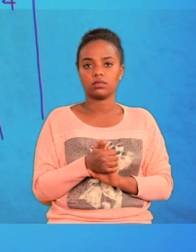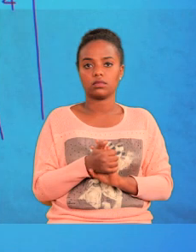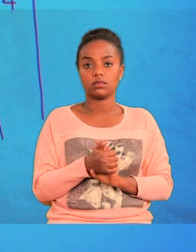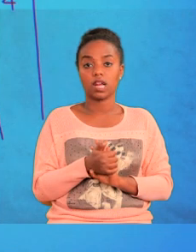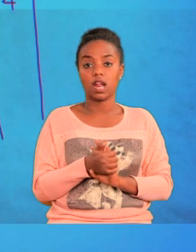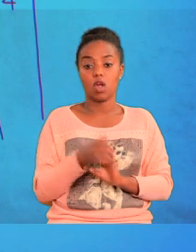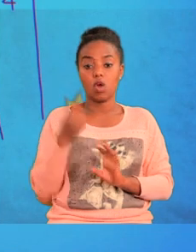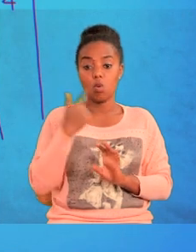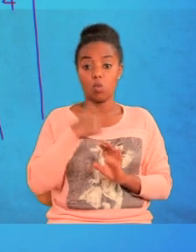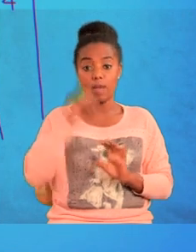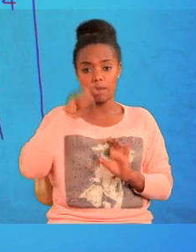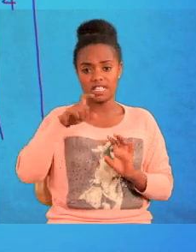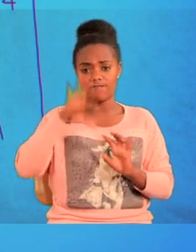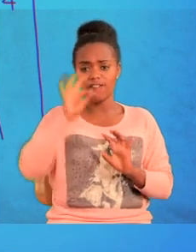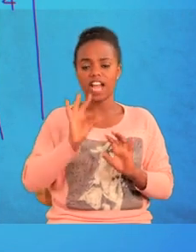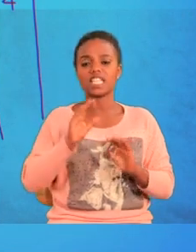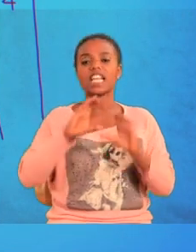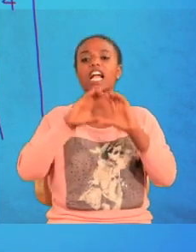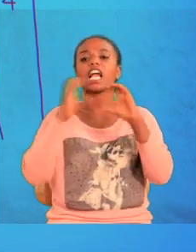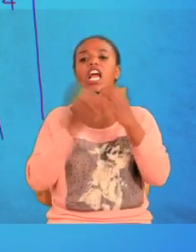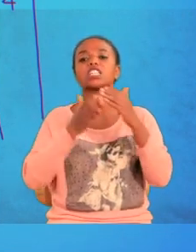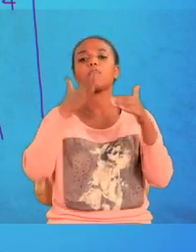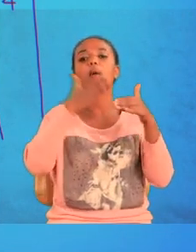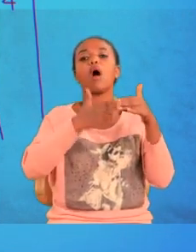we need to find the class boundary.